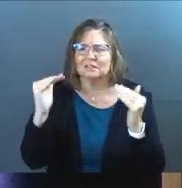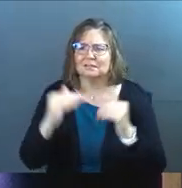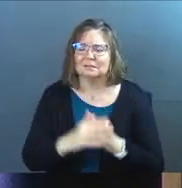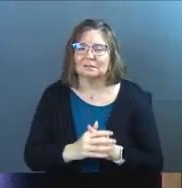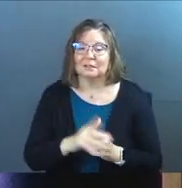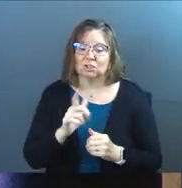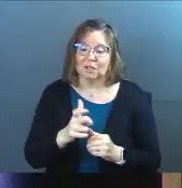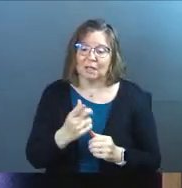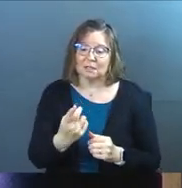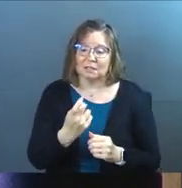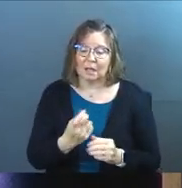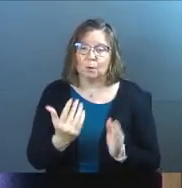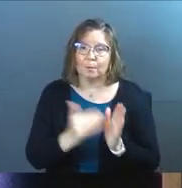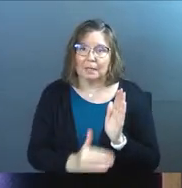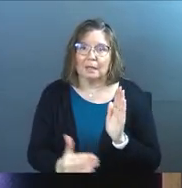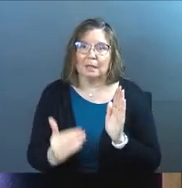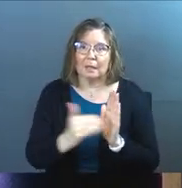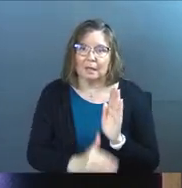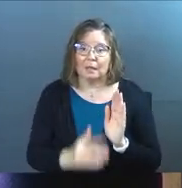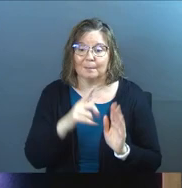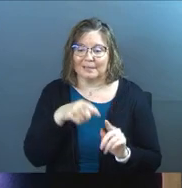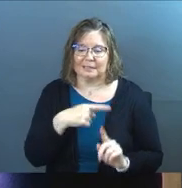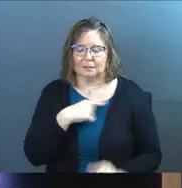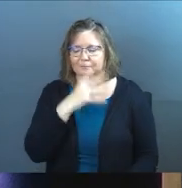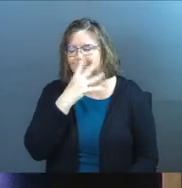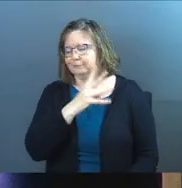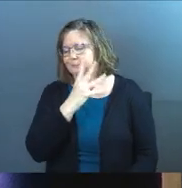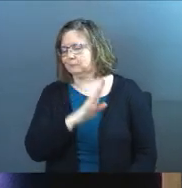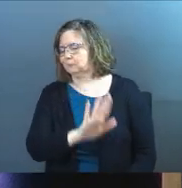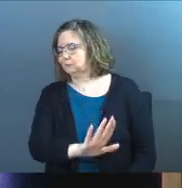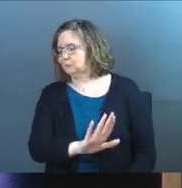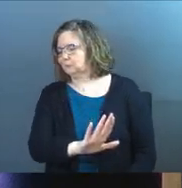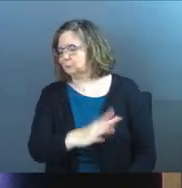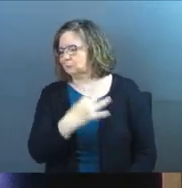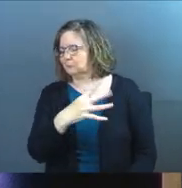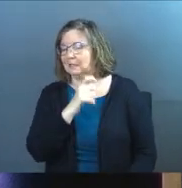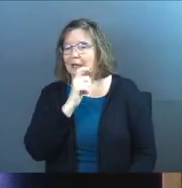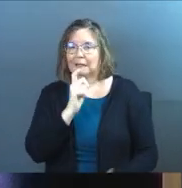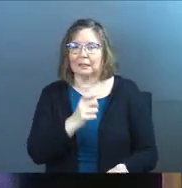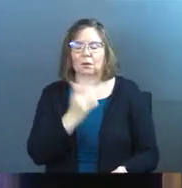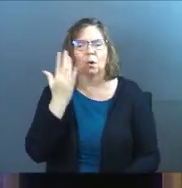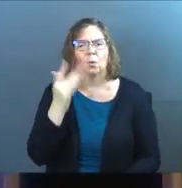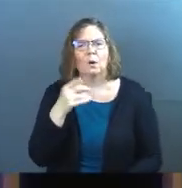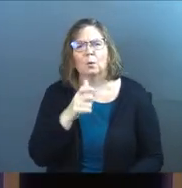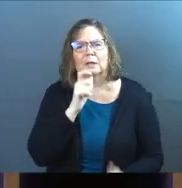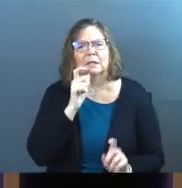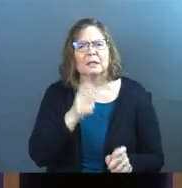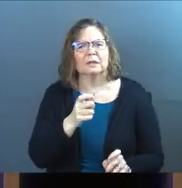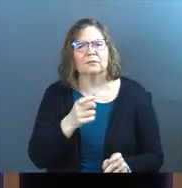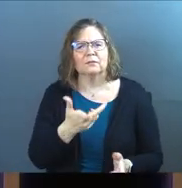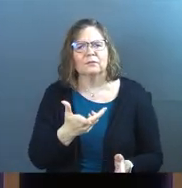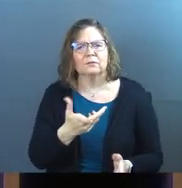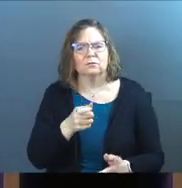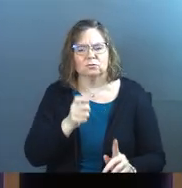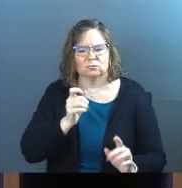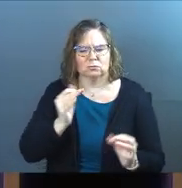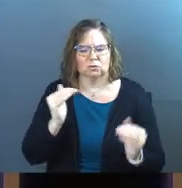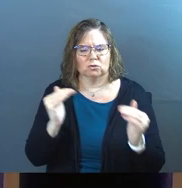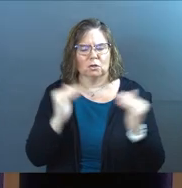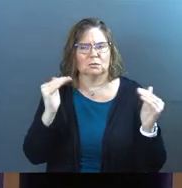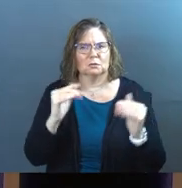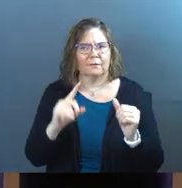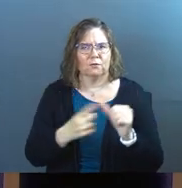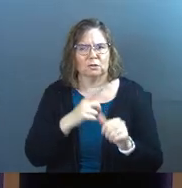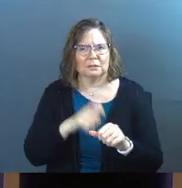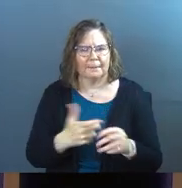And she has to come repeatedly because he's not giving her justice. Now, why wouldn't he give her justice the very first